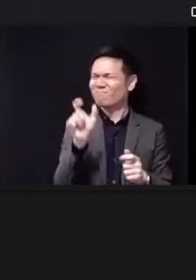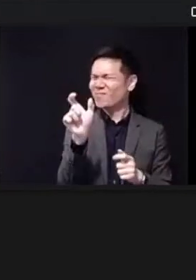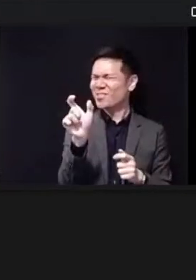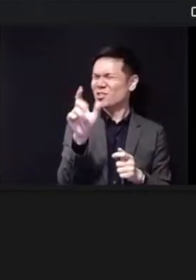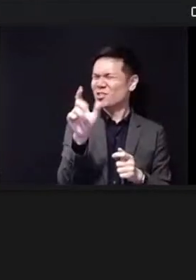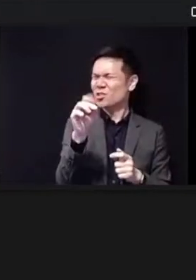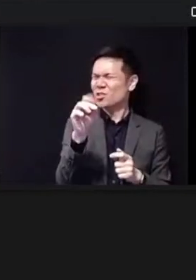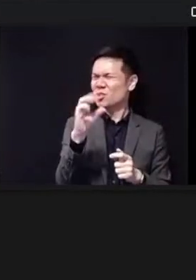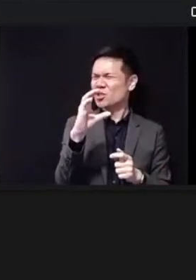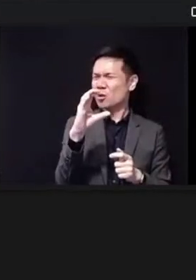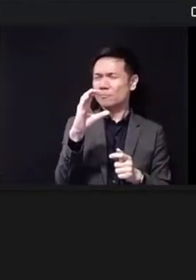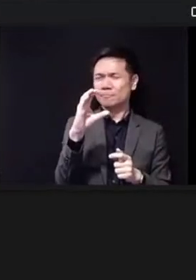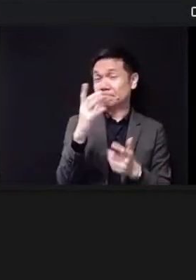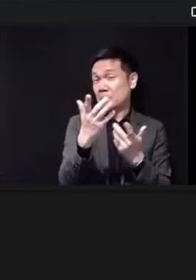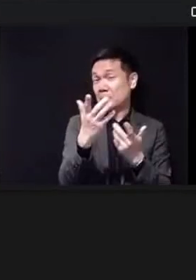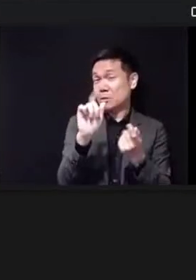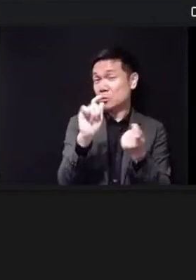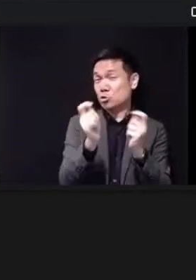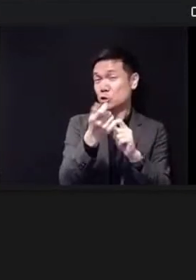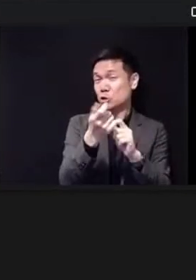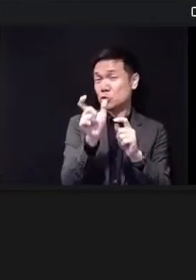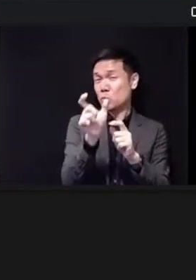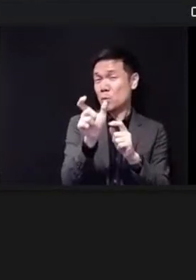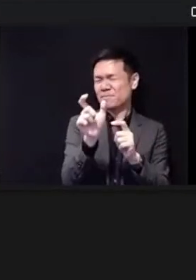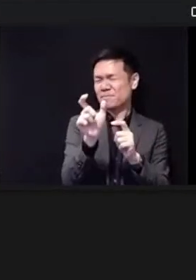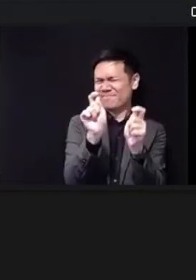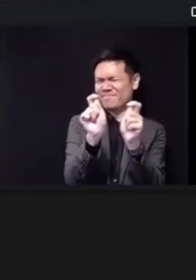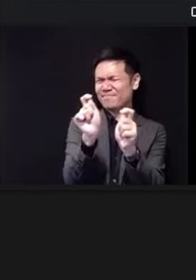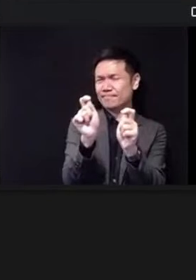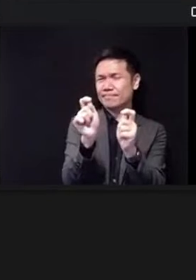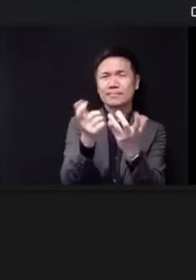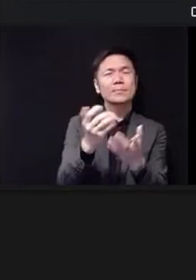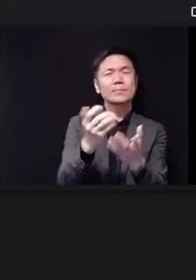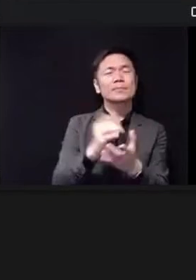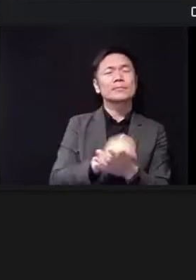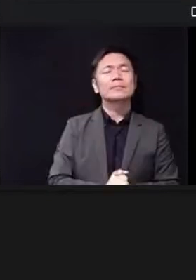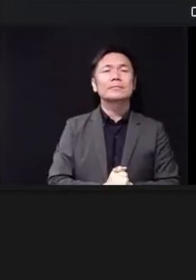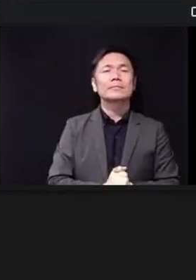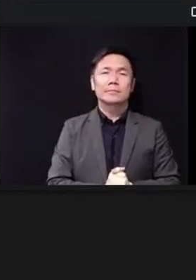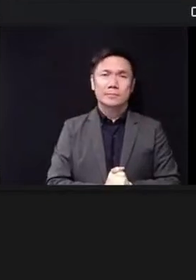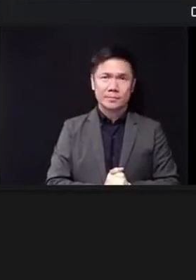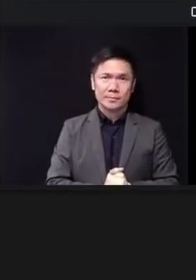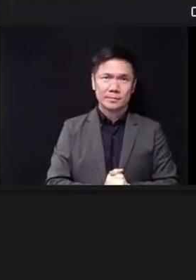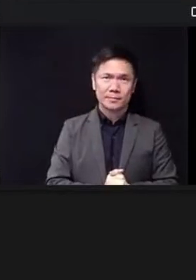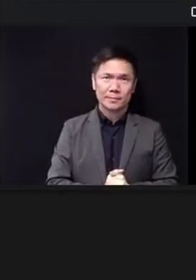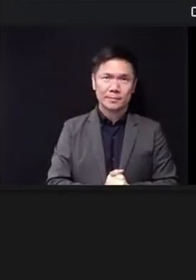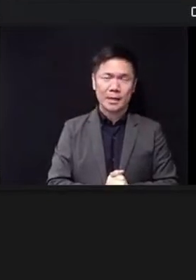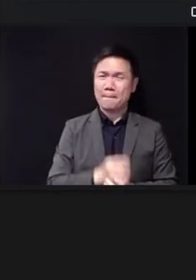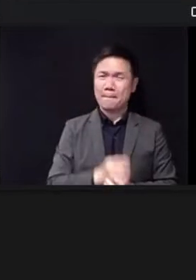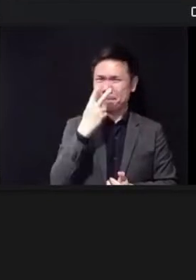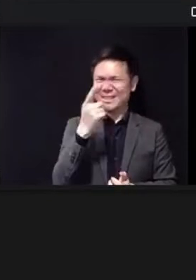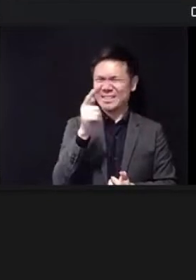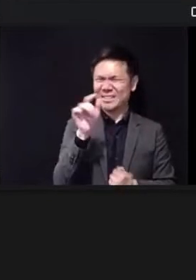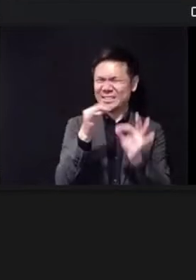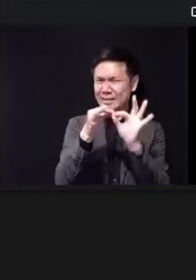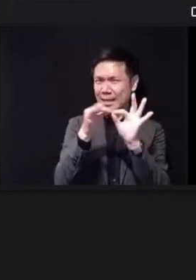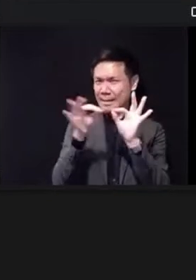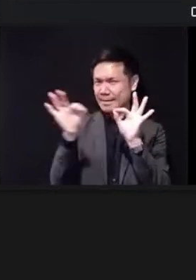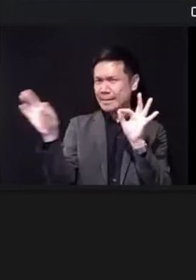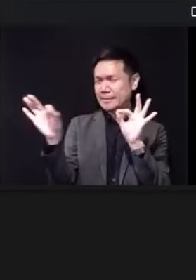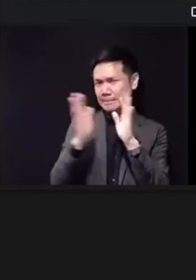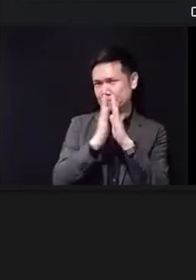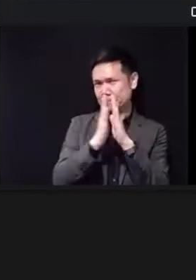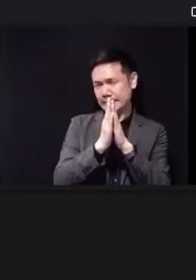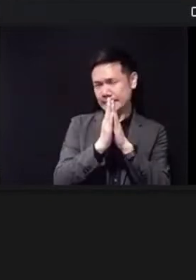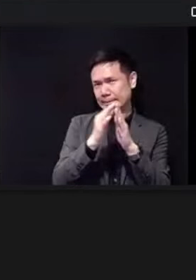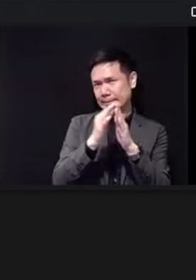if we welcome any other tweaks, but our preference would be to still keep that latter part and make it kind of as